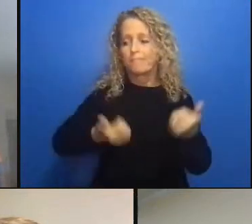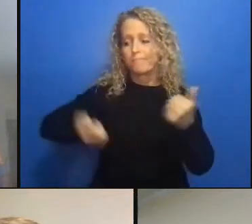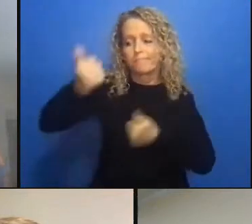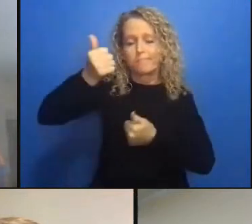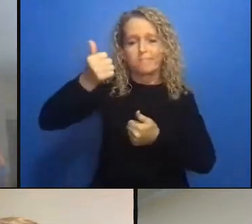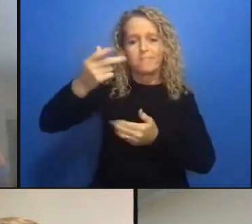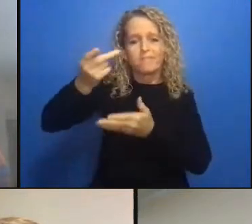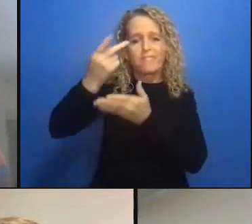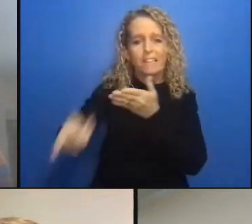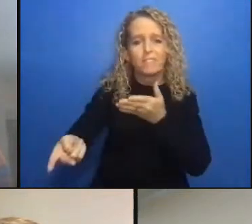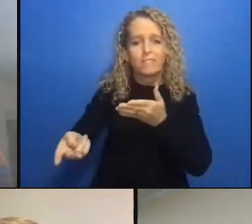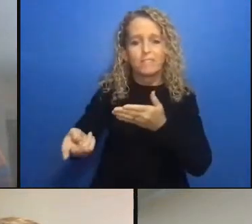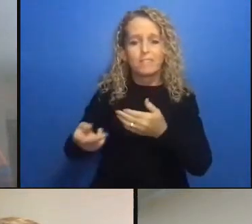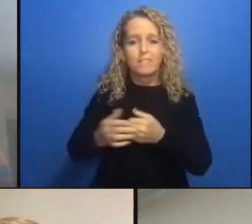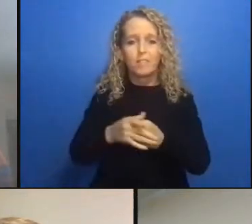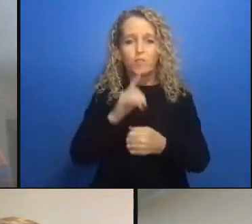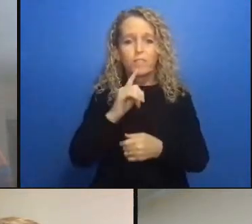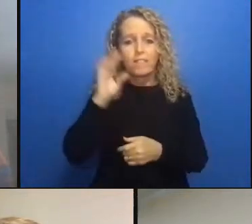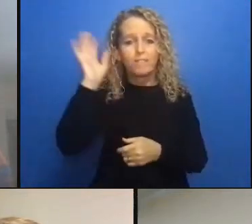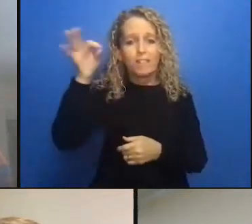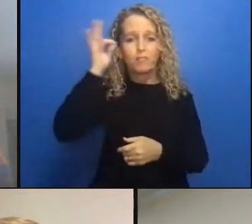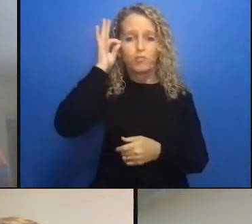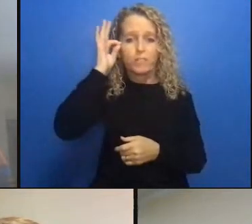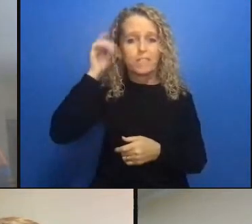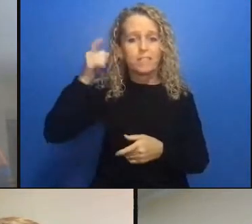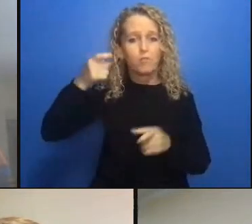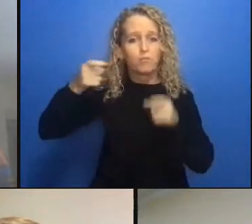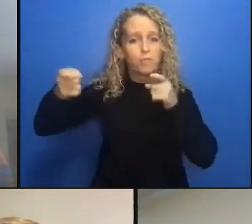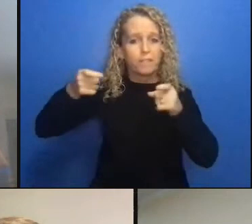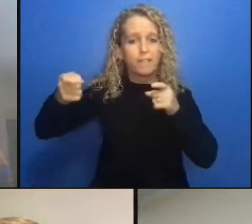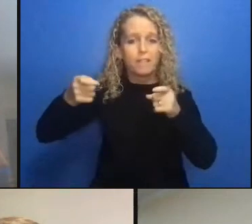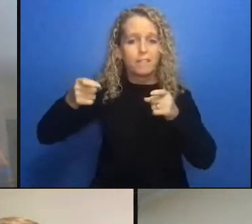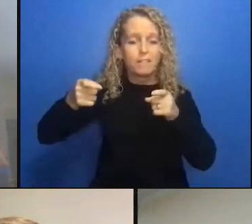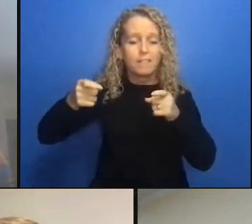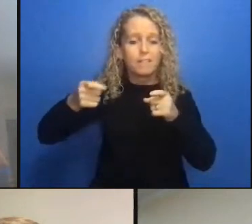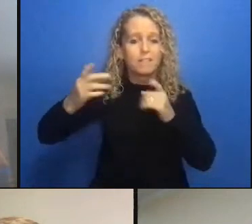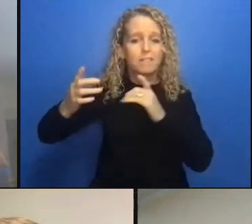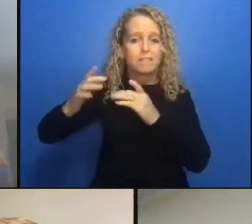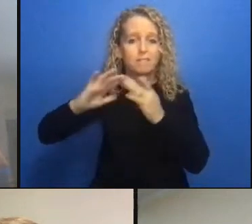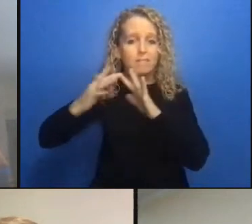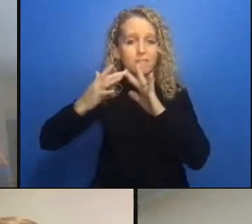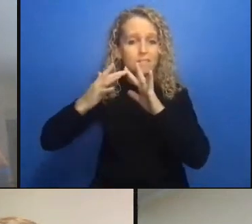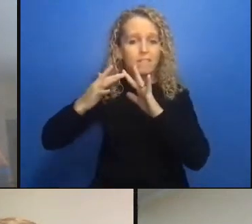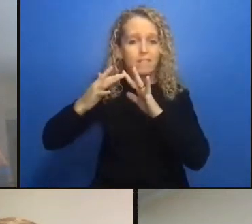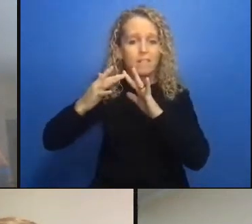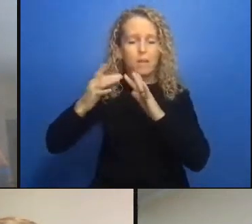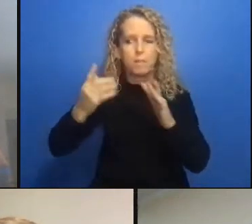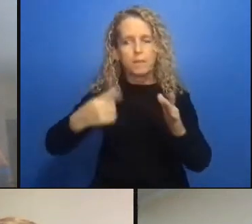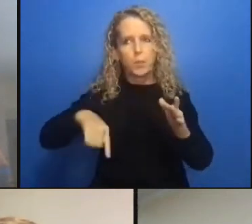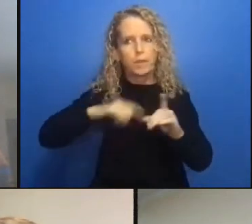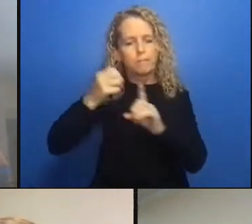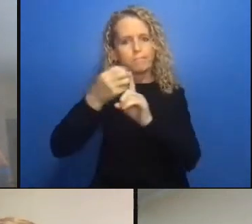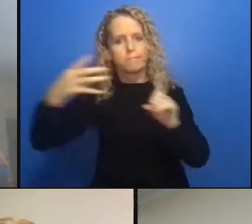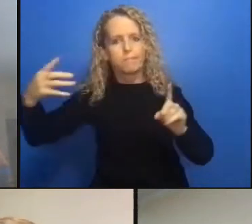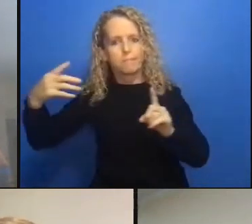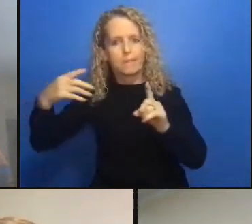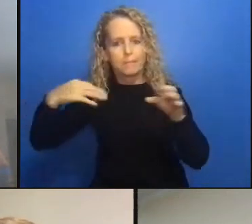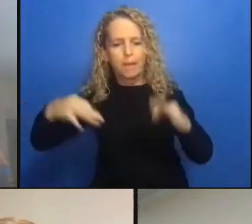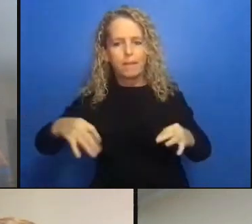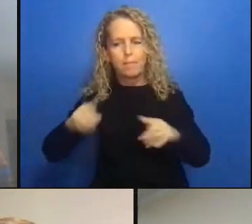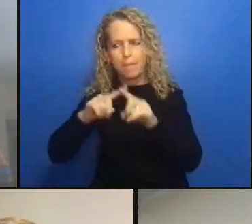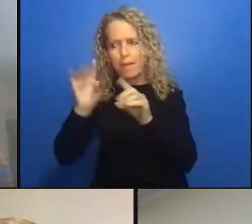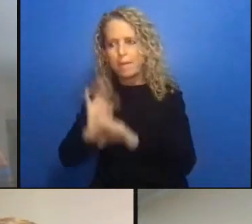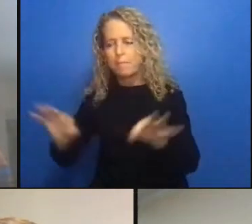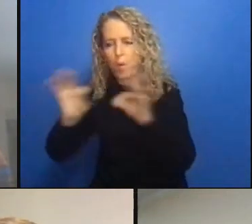a federally regulated industry, and there's all kinds of things that we can talk about there. But it just needs to be fixed,